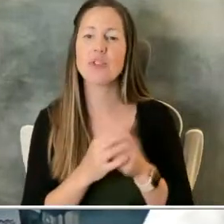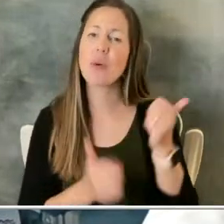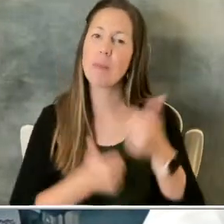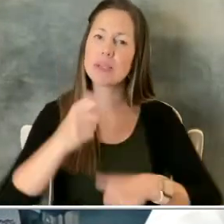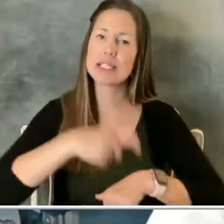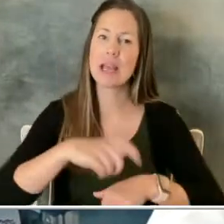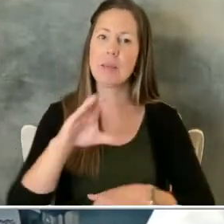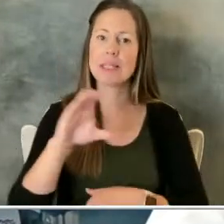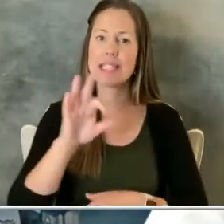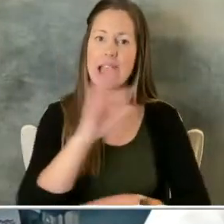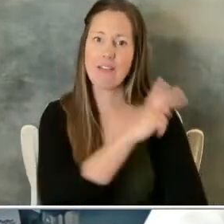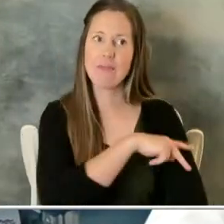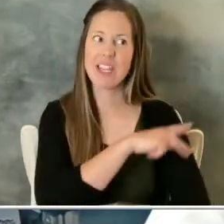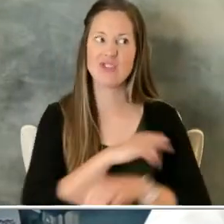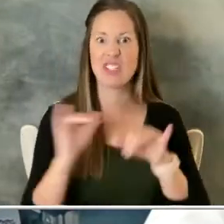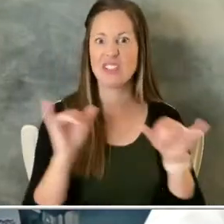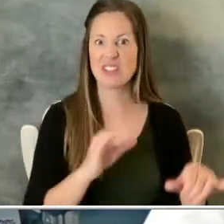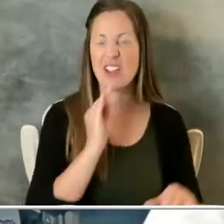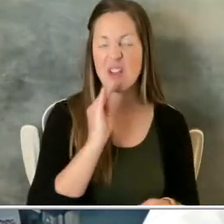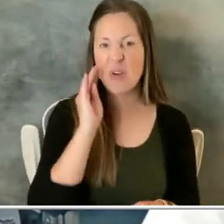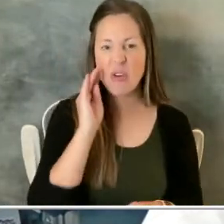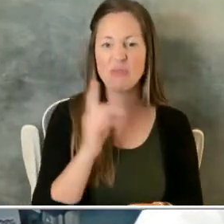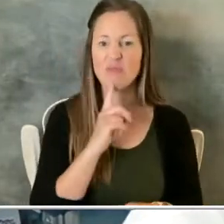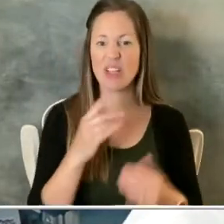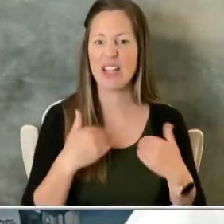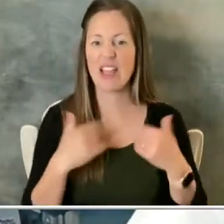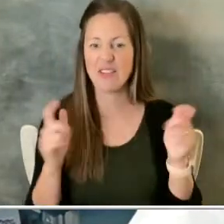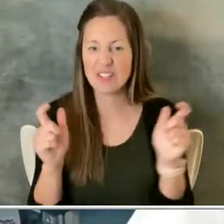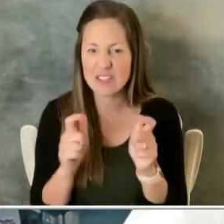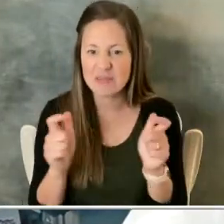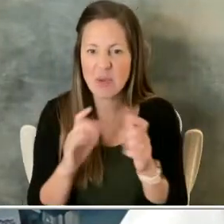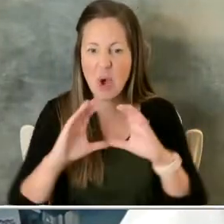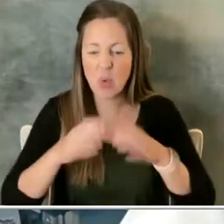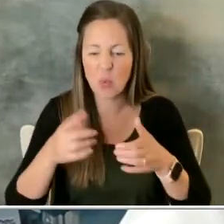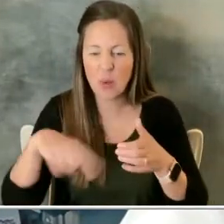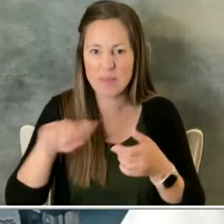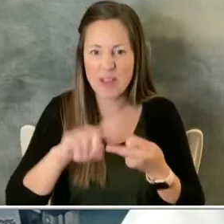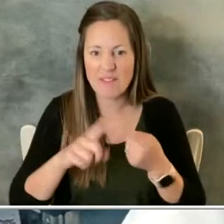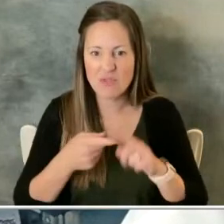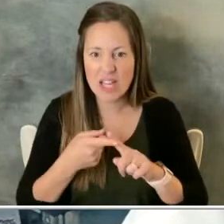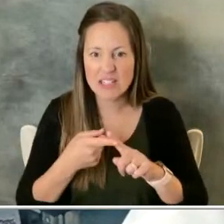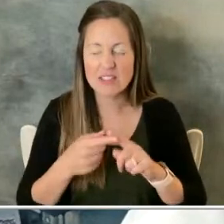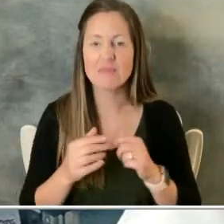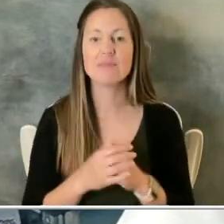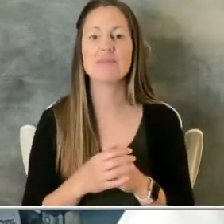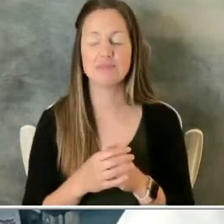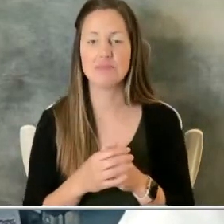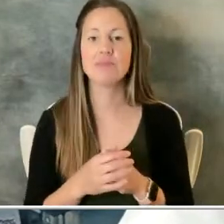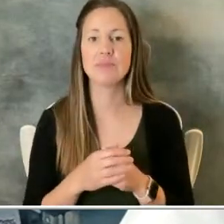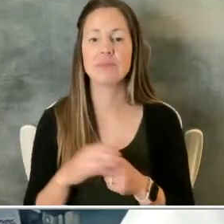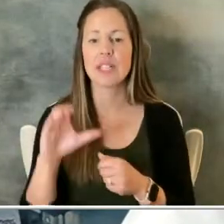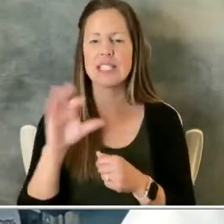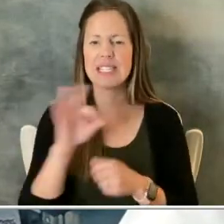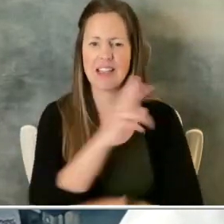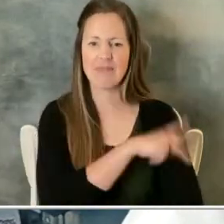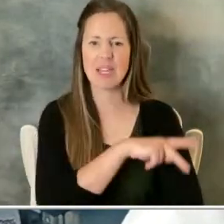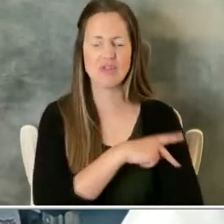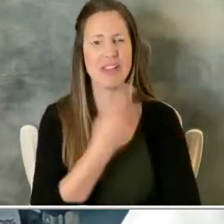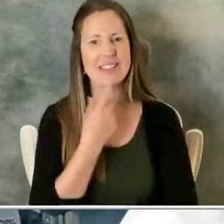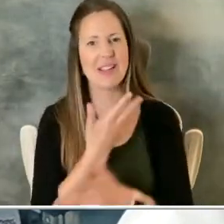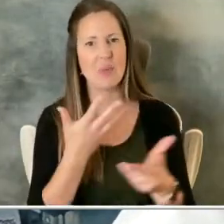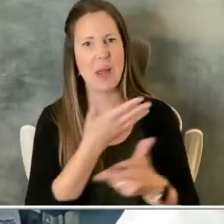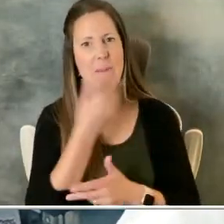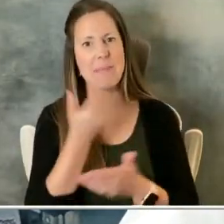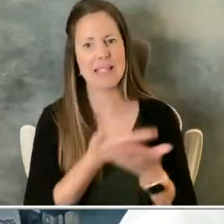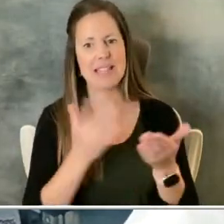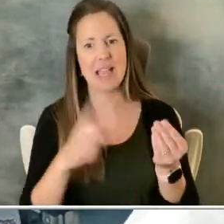stay home or have very small circles of friends. I sat and talked with one of my CF patients recently. I said, what's the best thing about being on this new drug? It's called